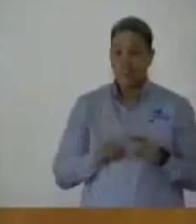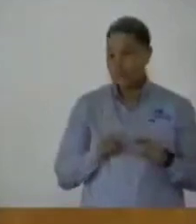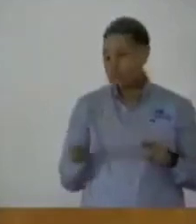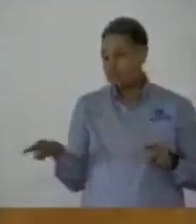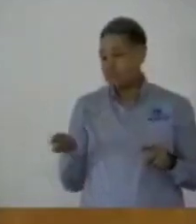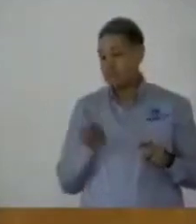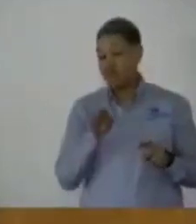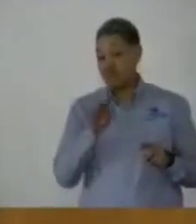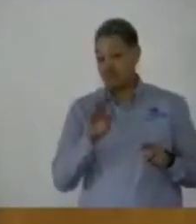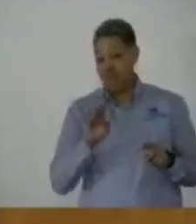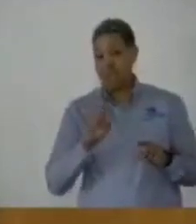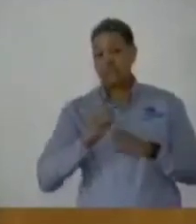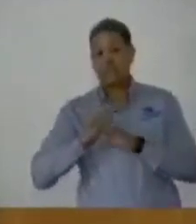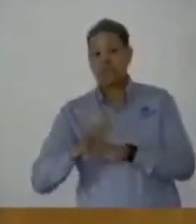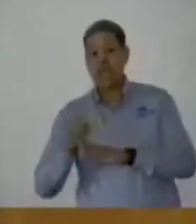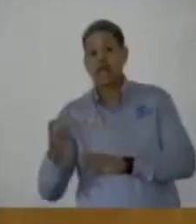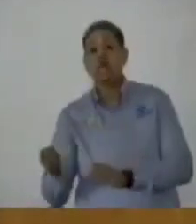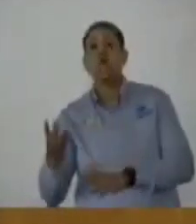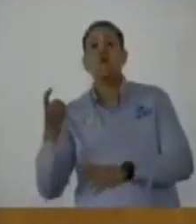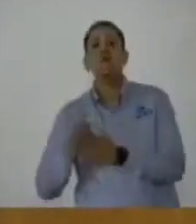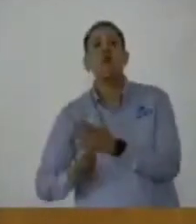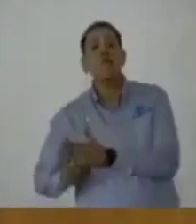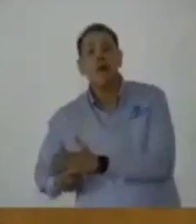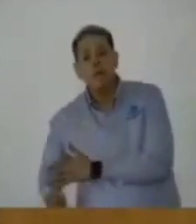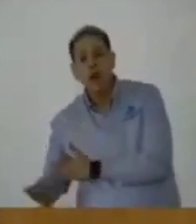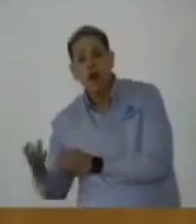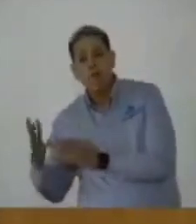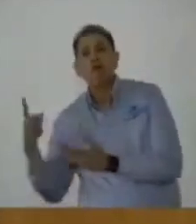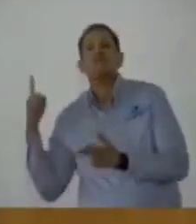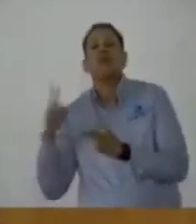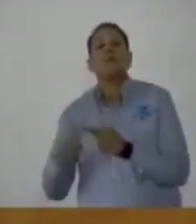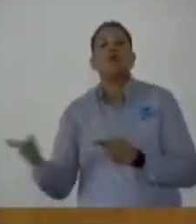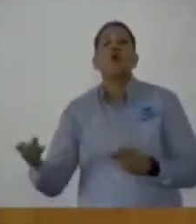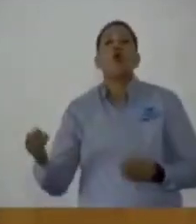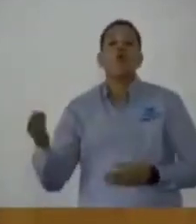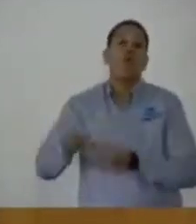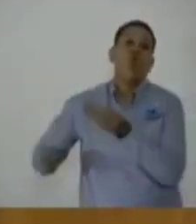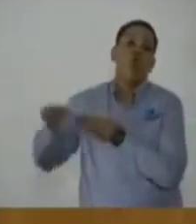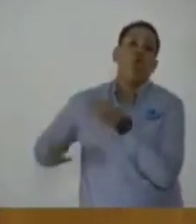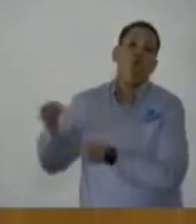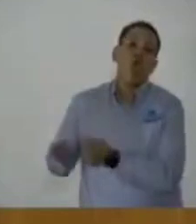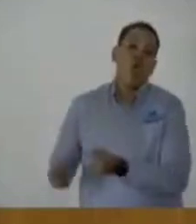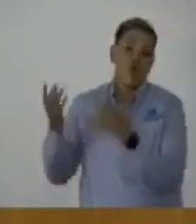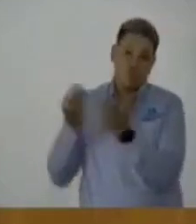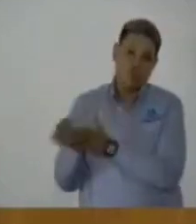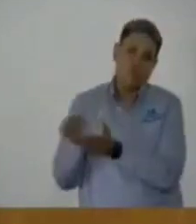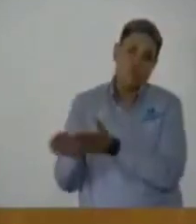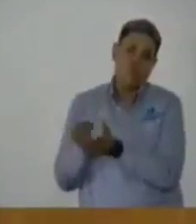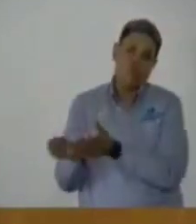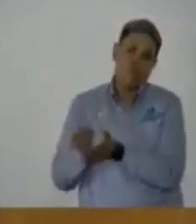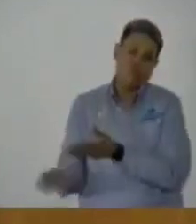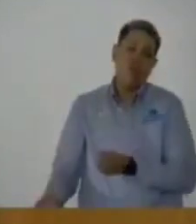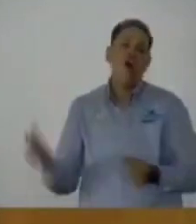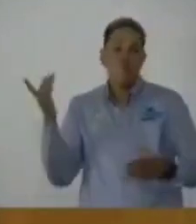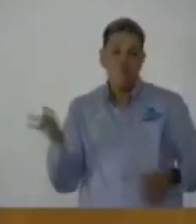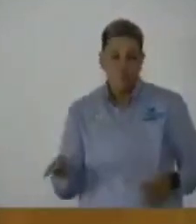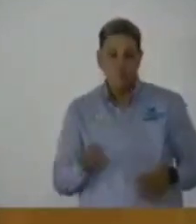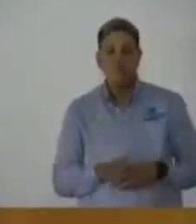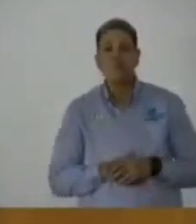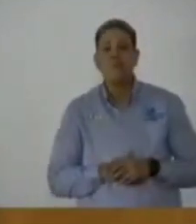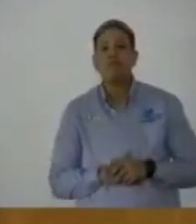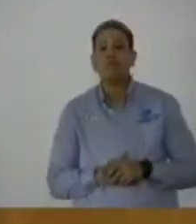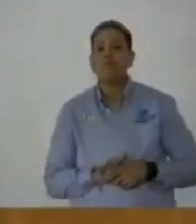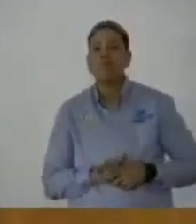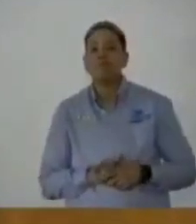the rate, the level of prices, and the number or the quantity of